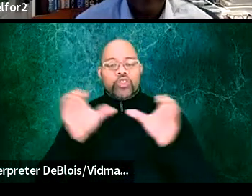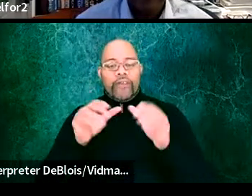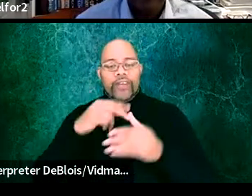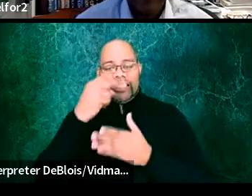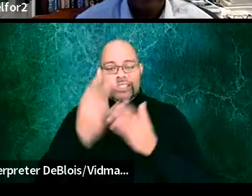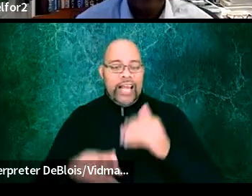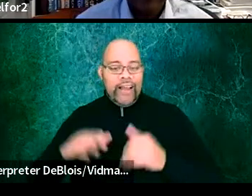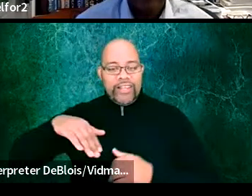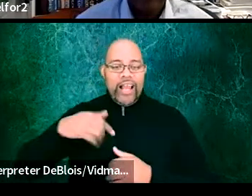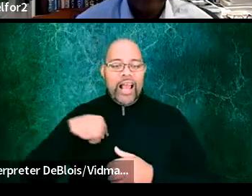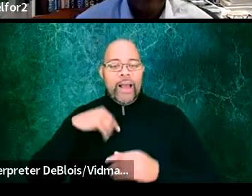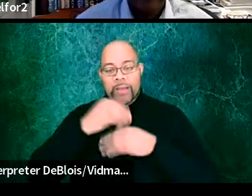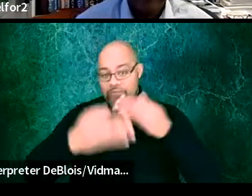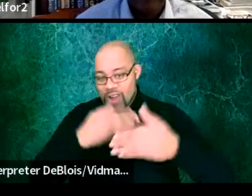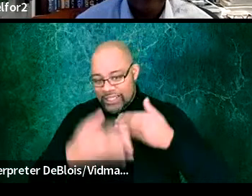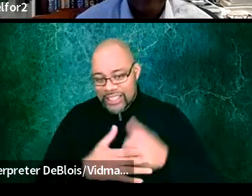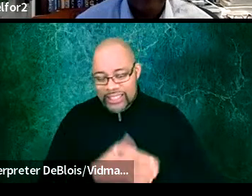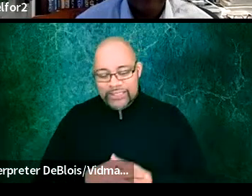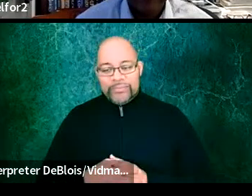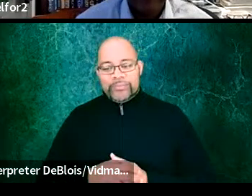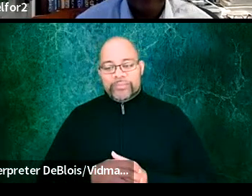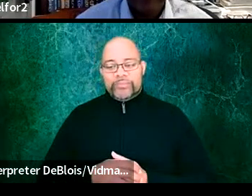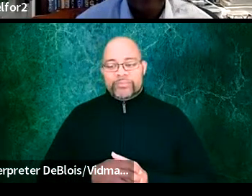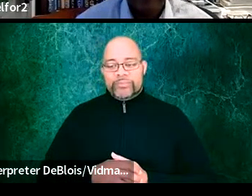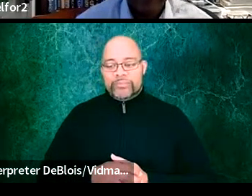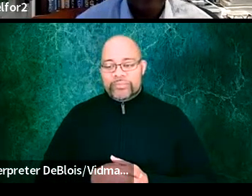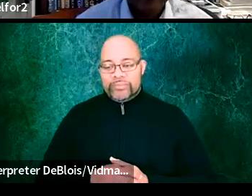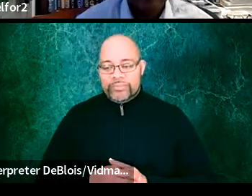yet. So I'm in the process.